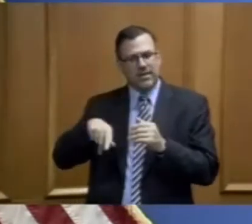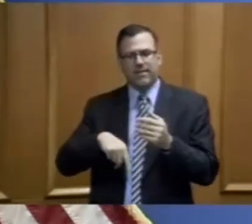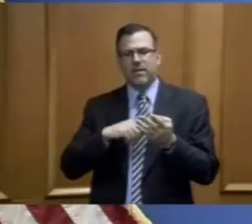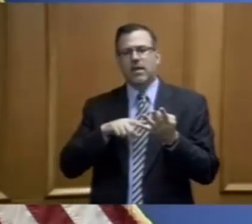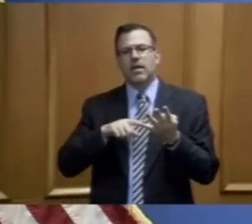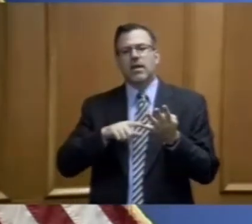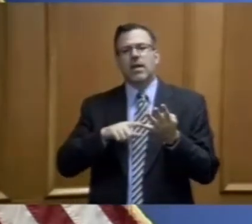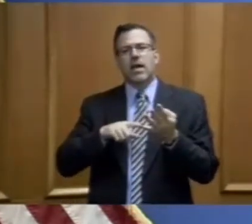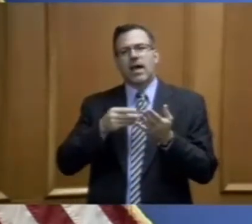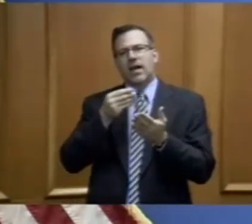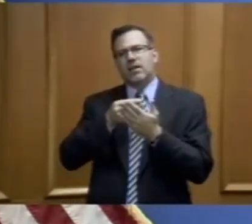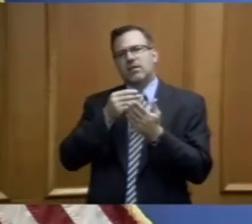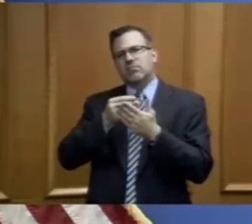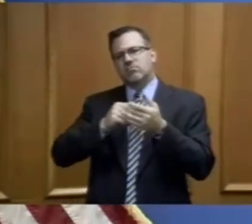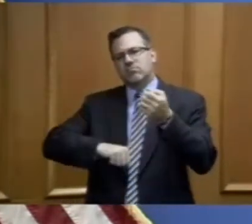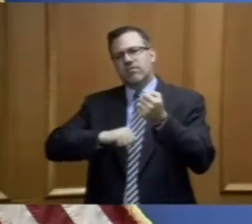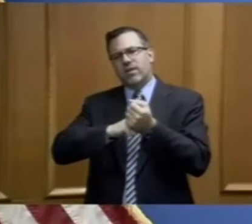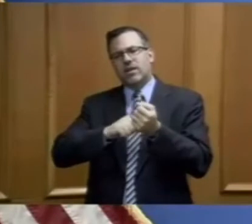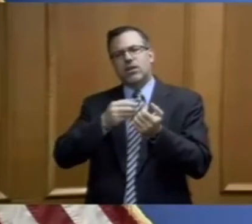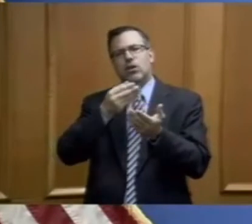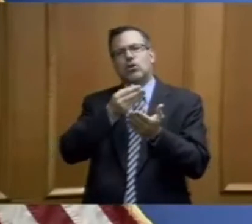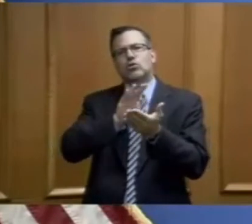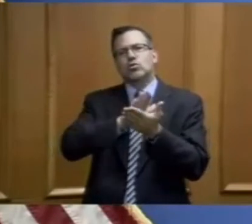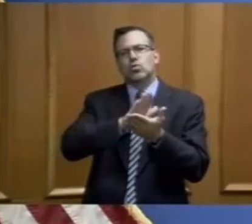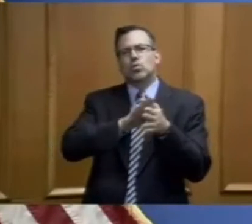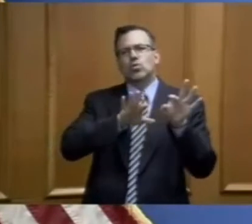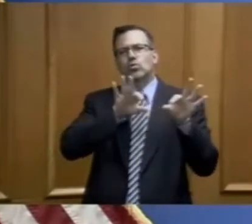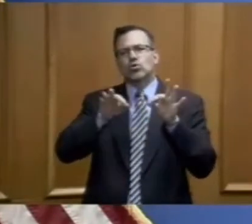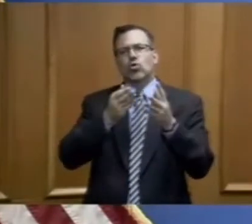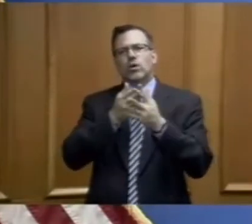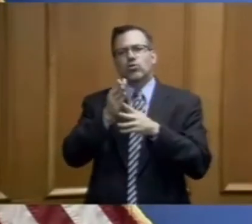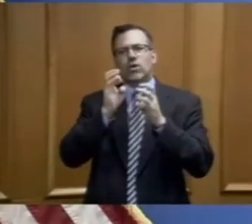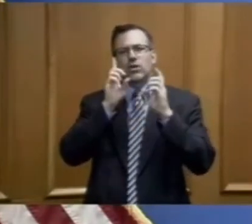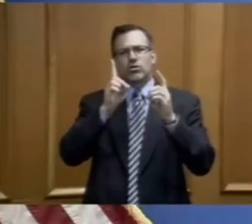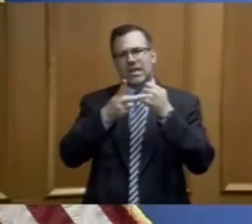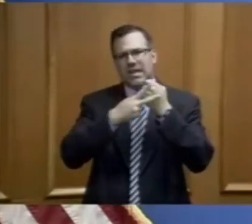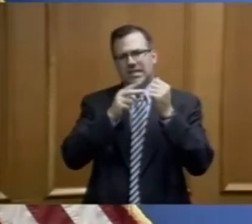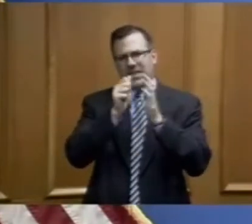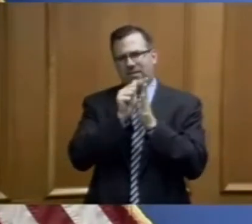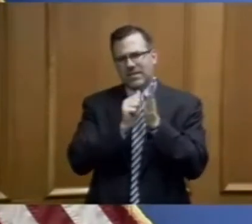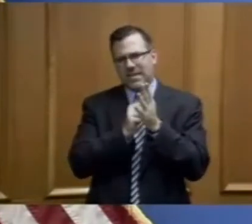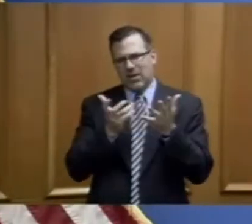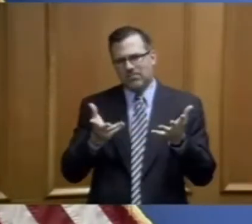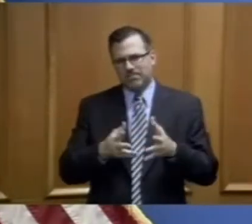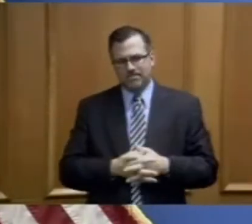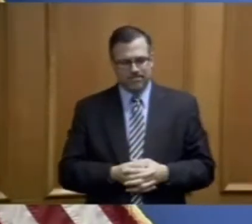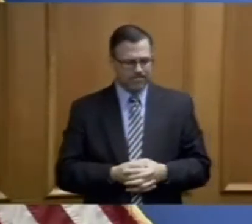funding a school choice program through education savings accounts? So, Marta,